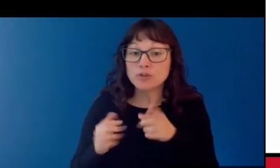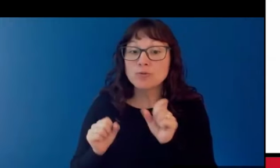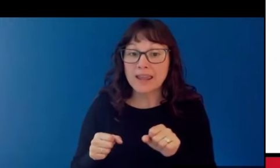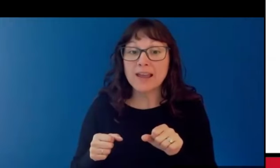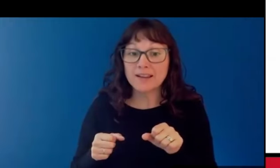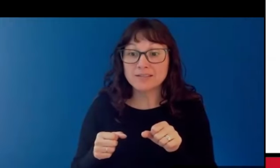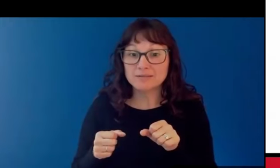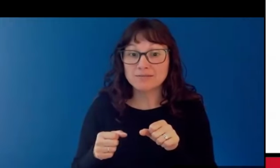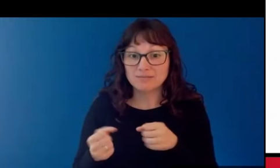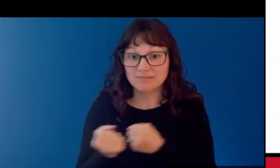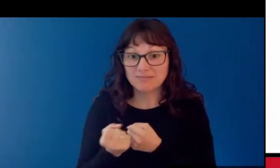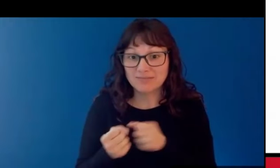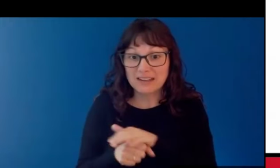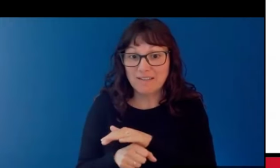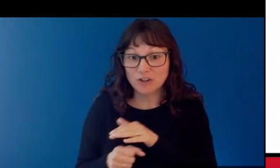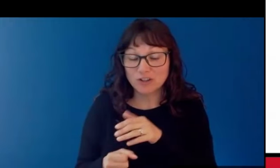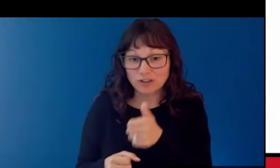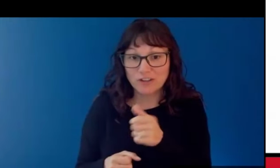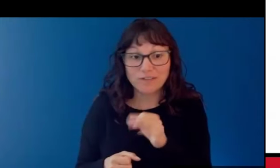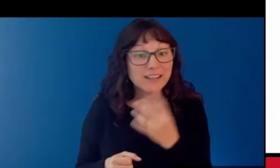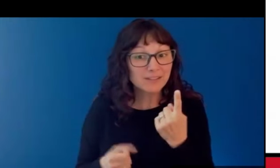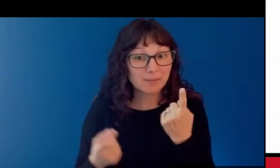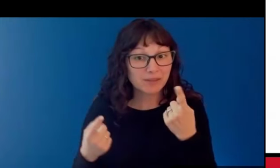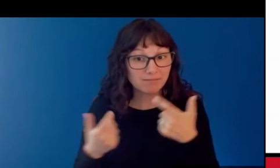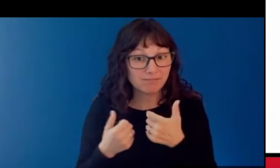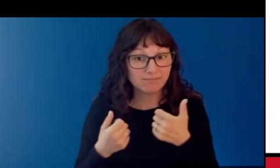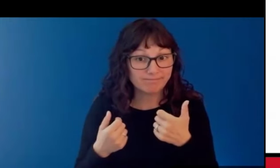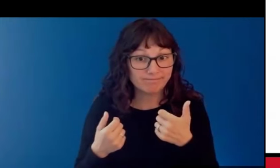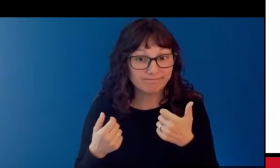own, should something happen.